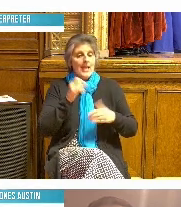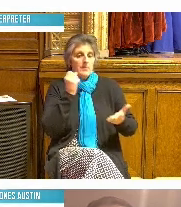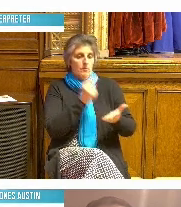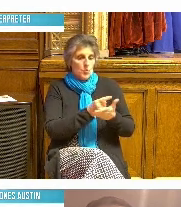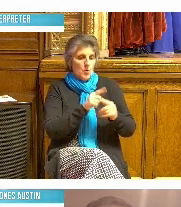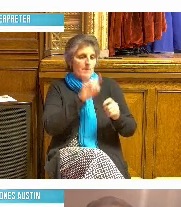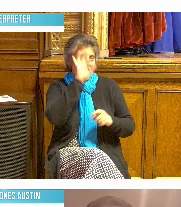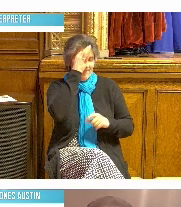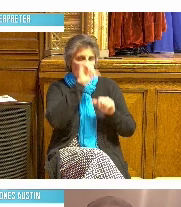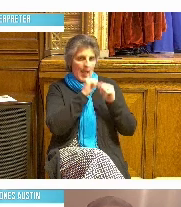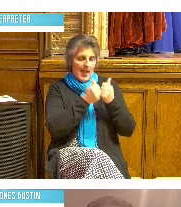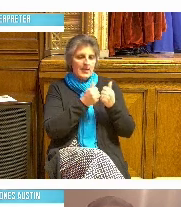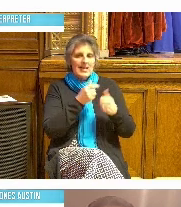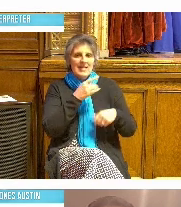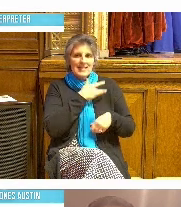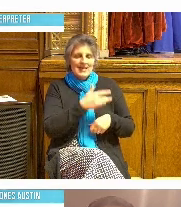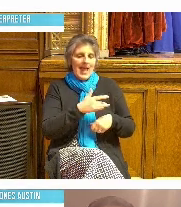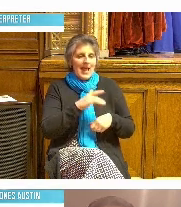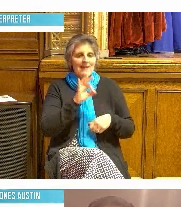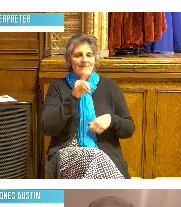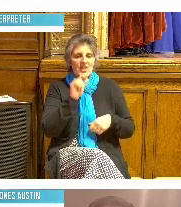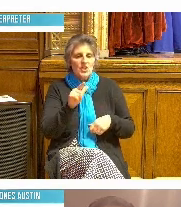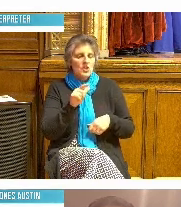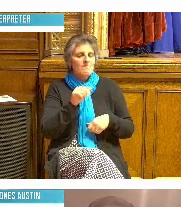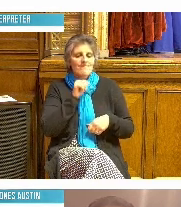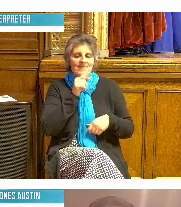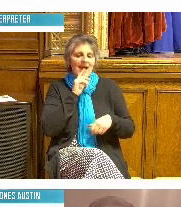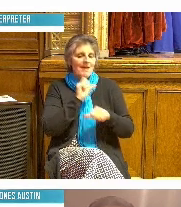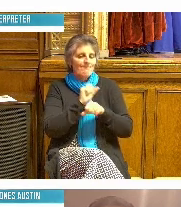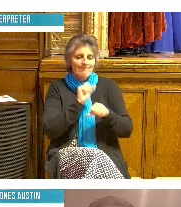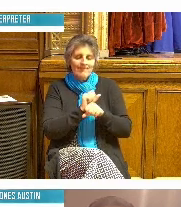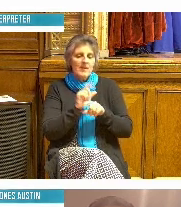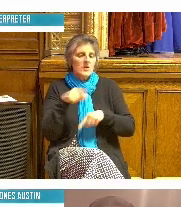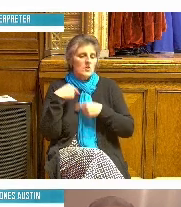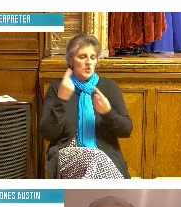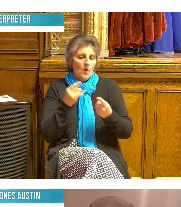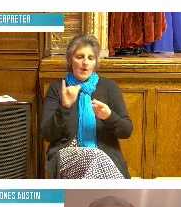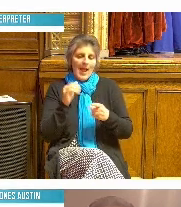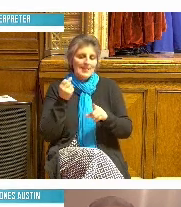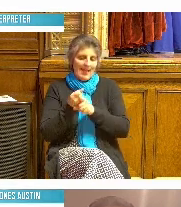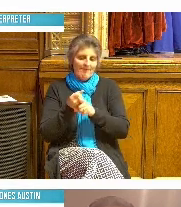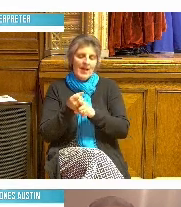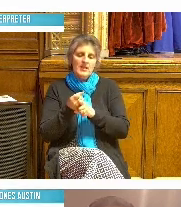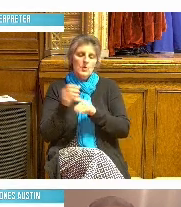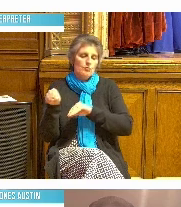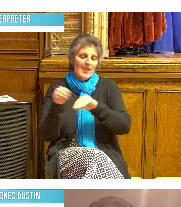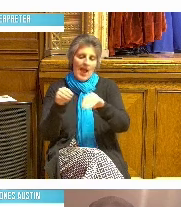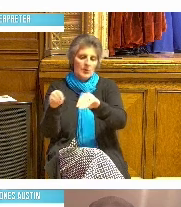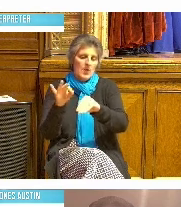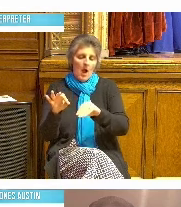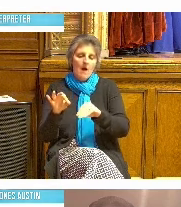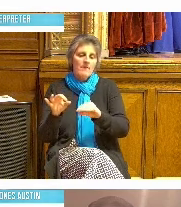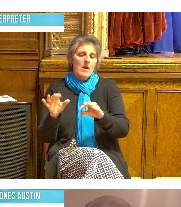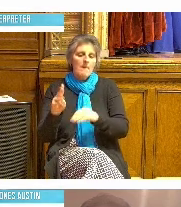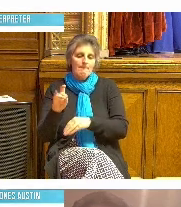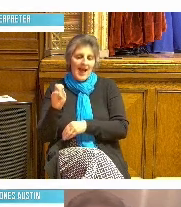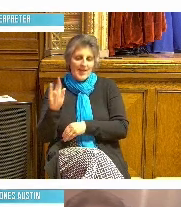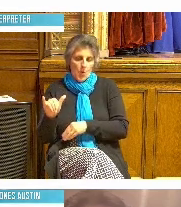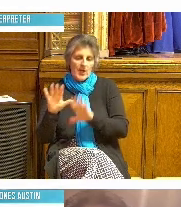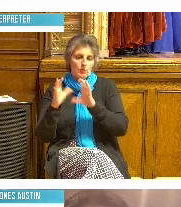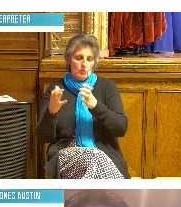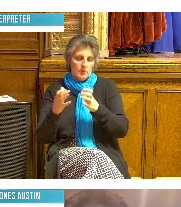are mostly fictional, illusory, and unrealistic so far as they affect the rehousing of minority groups, close